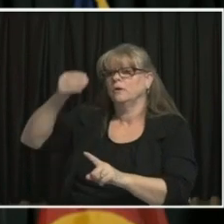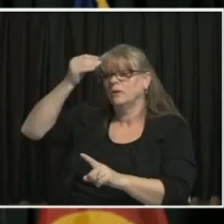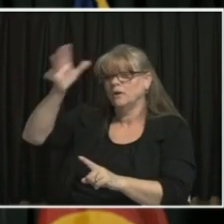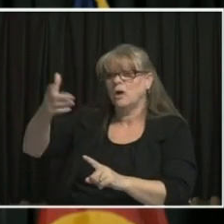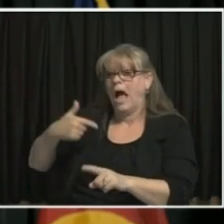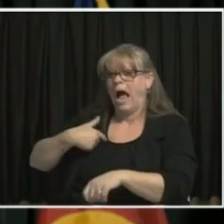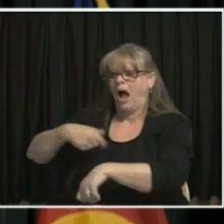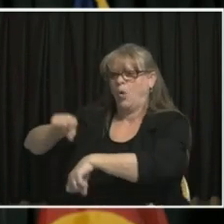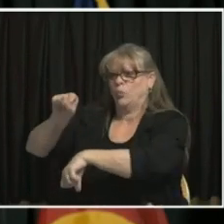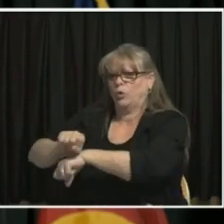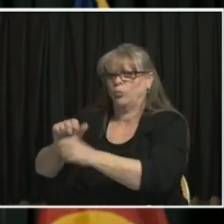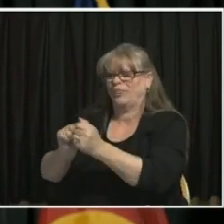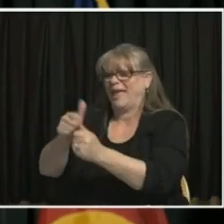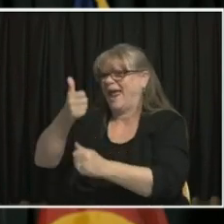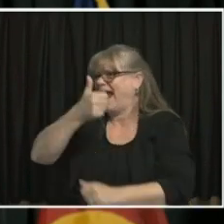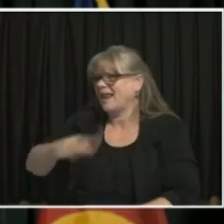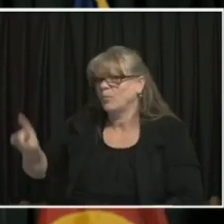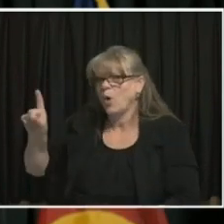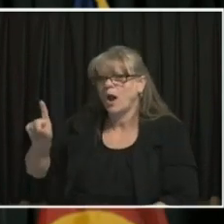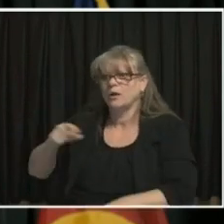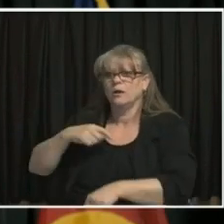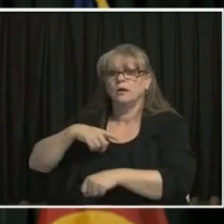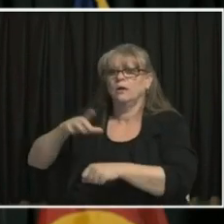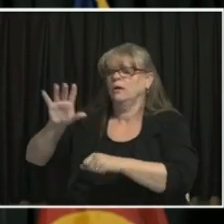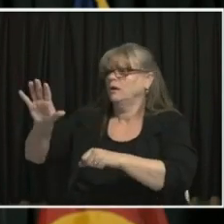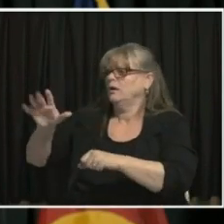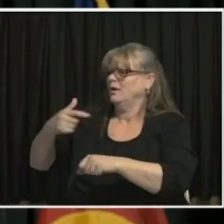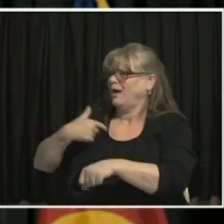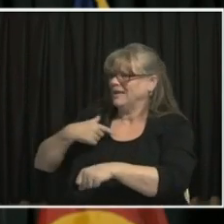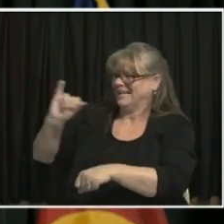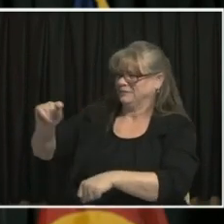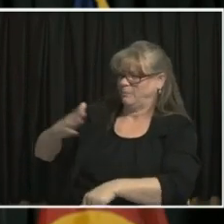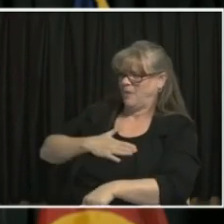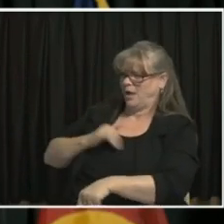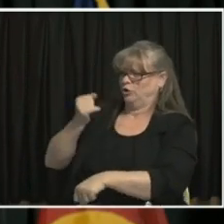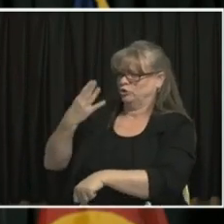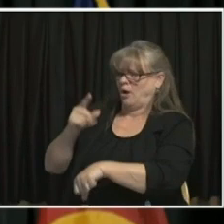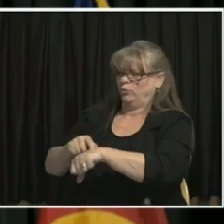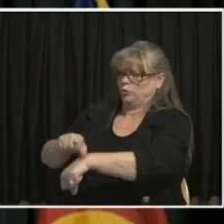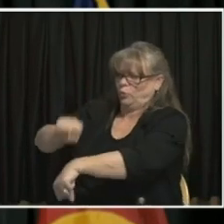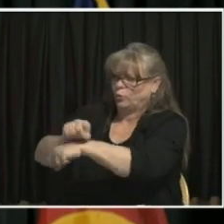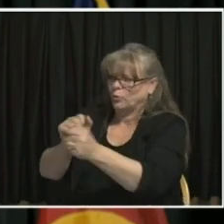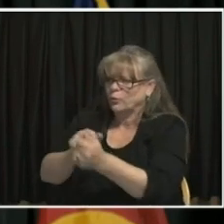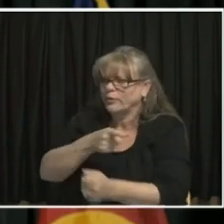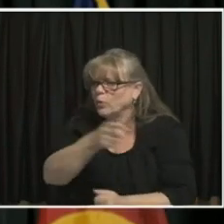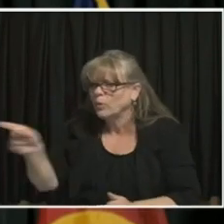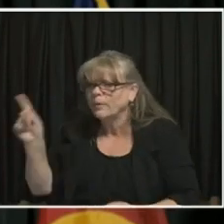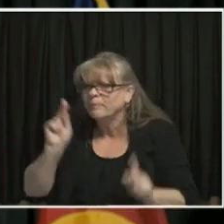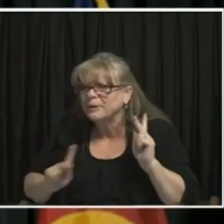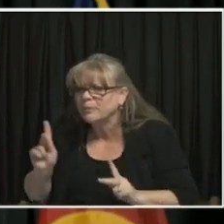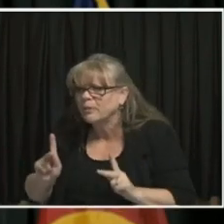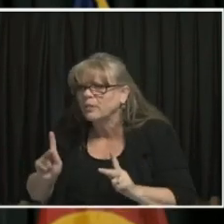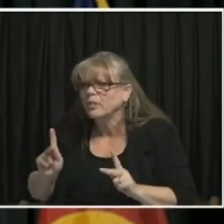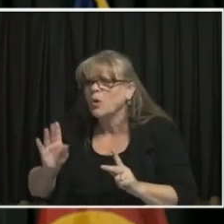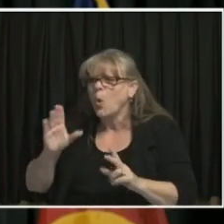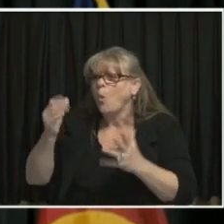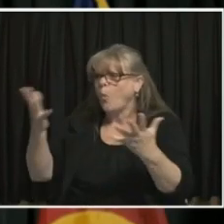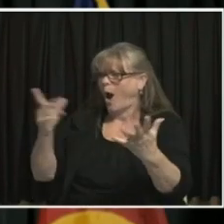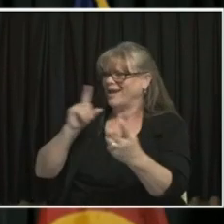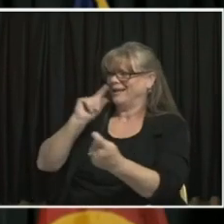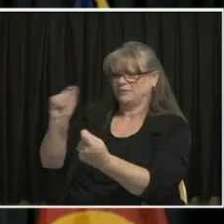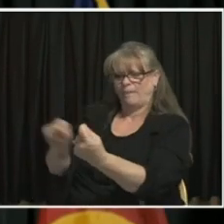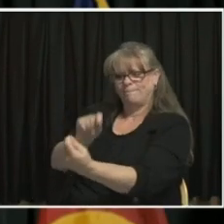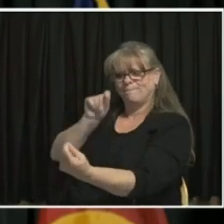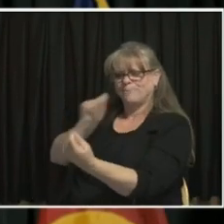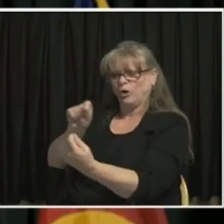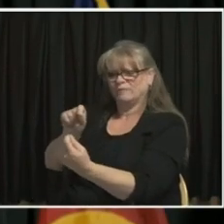I think that's my job, and that's what's important. It's not about ideology. It's not about party. Of course, the federal government has been an important